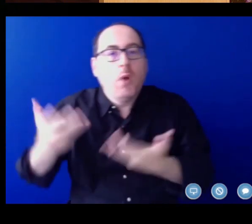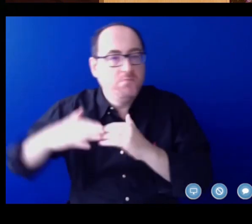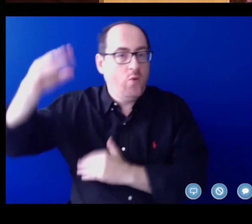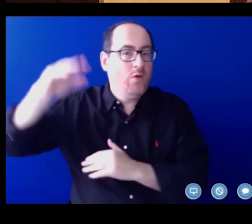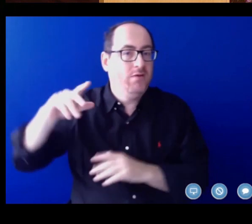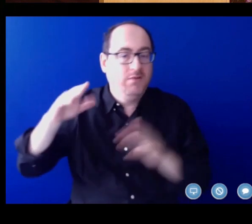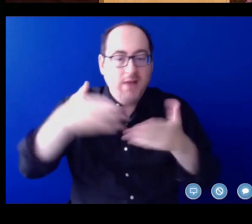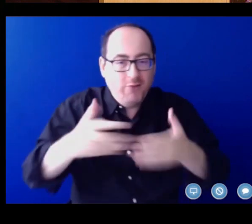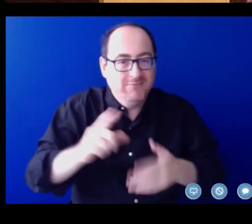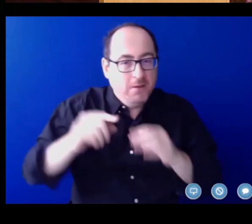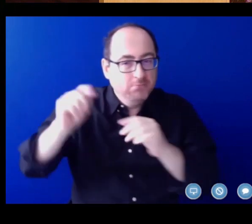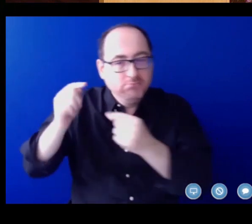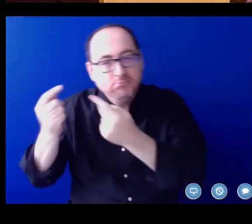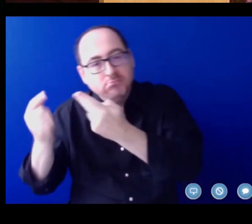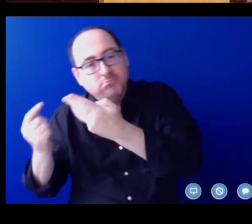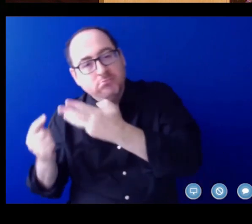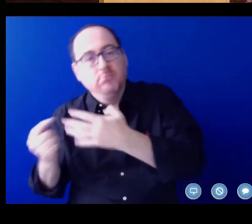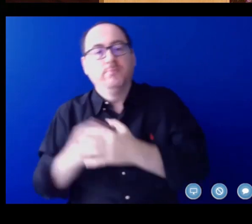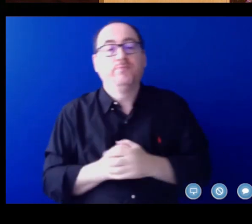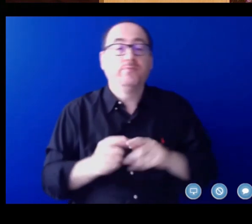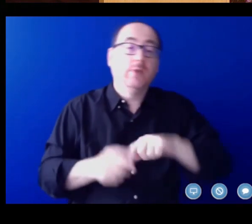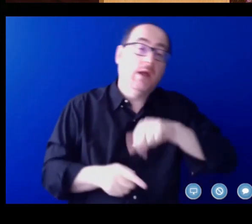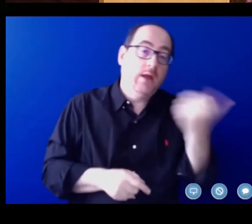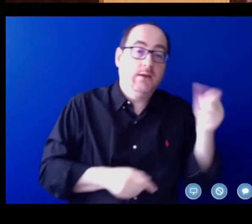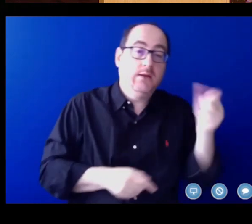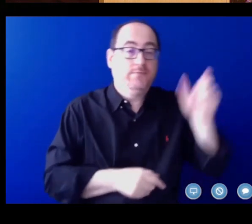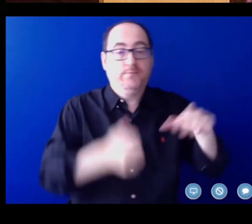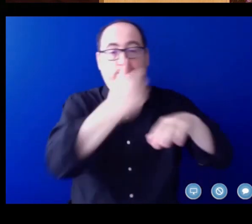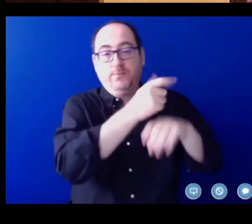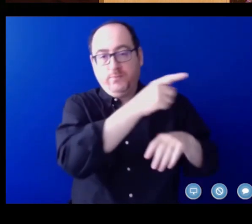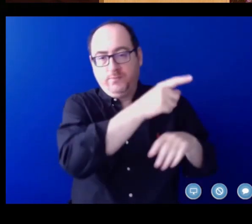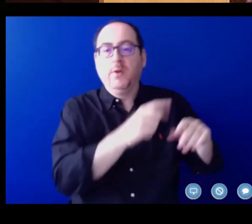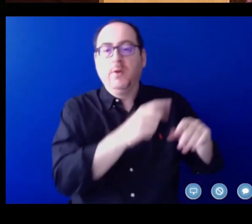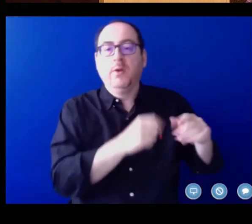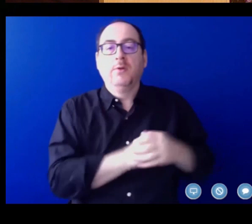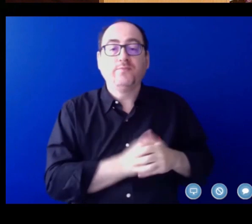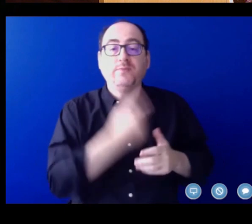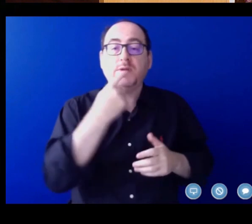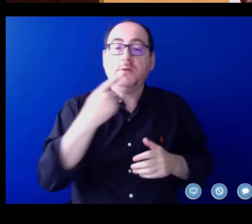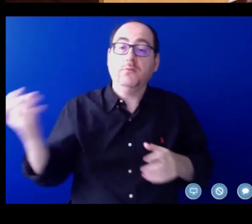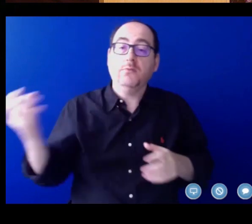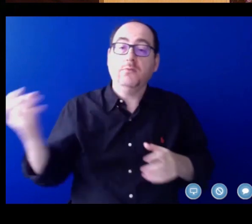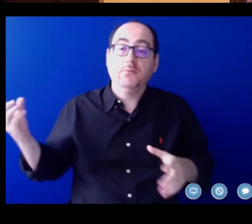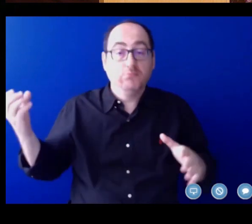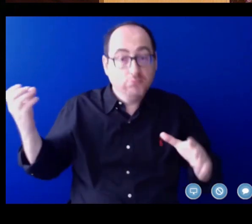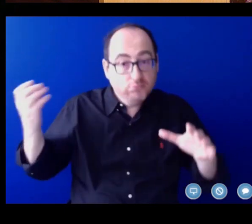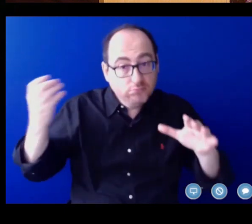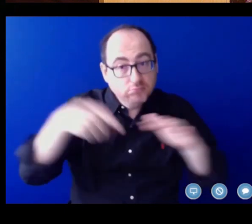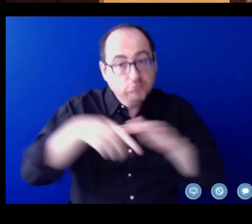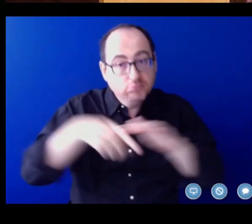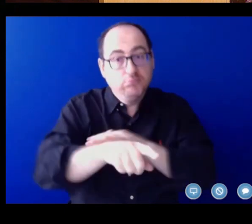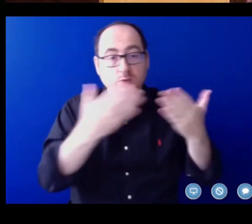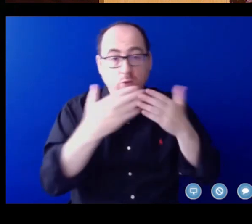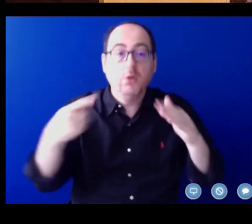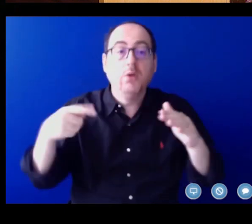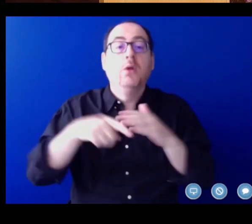new forms and parents had an interview, and I could fill out the forms with the parents, making sure that they've got background information on where they come from, how